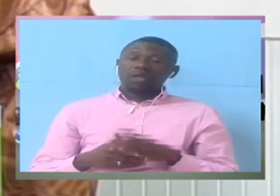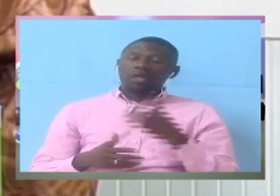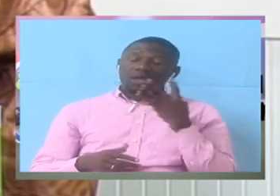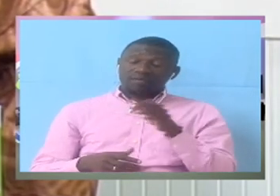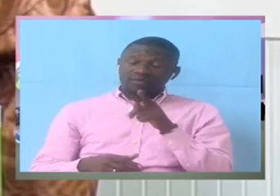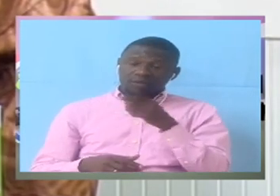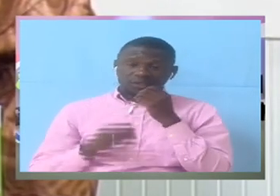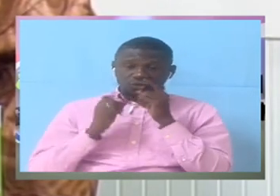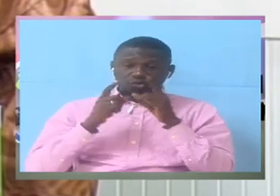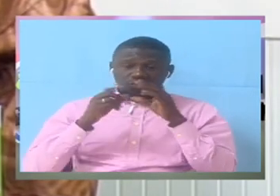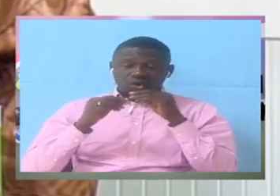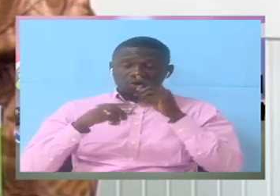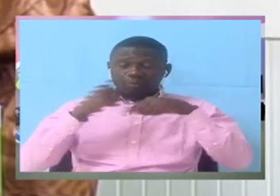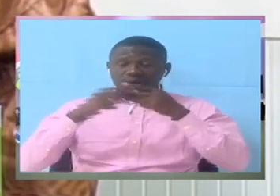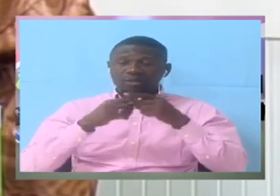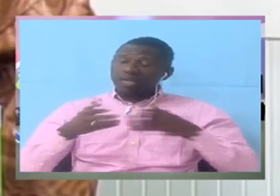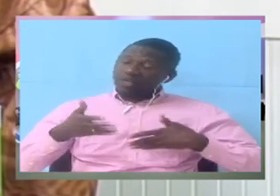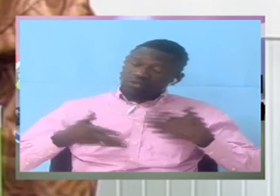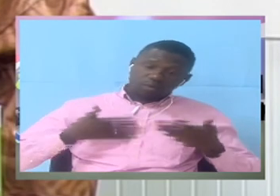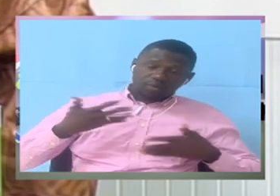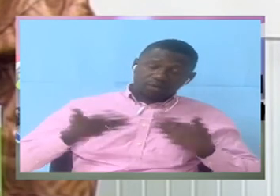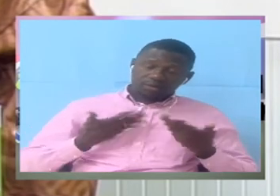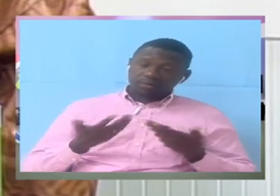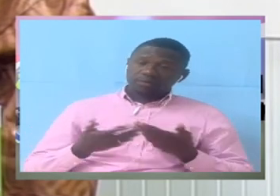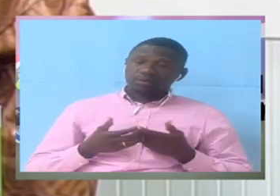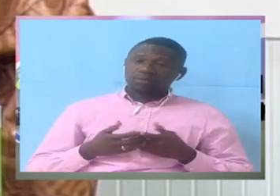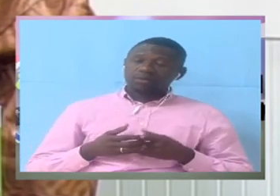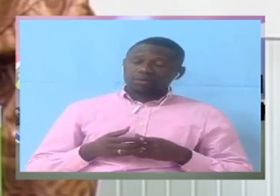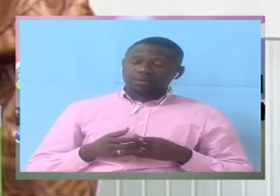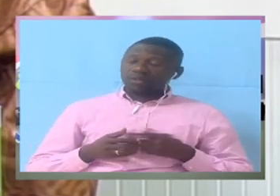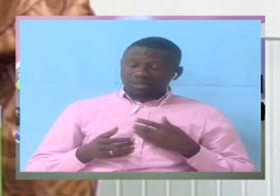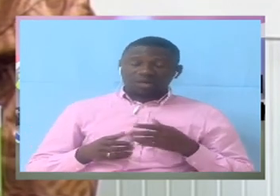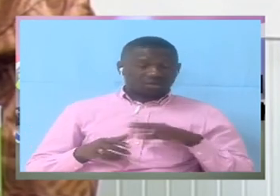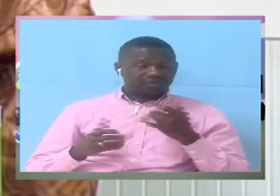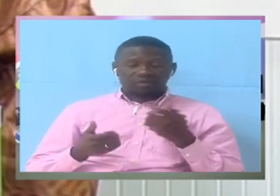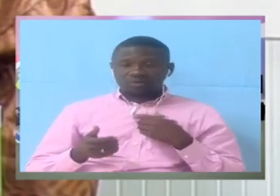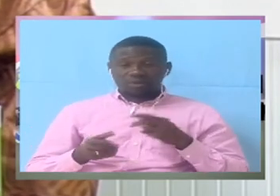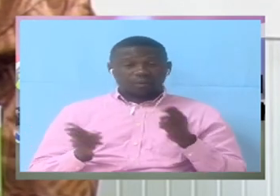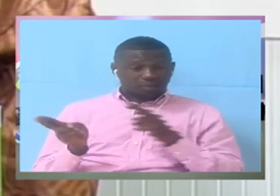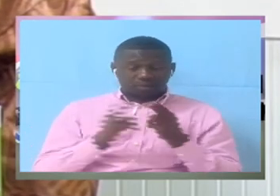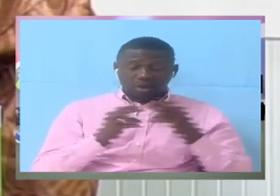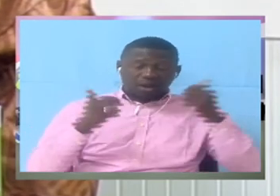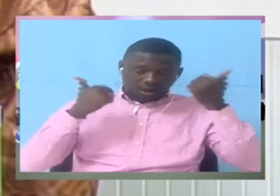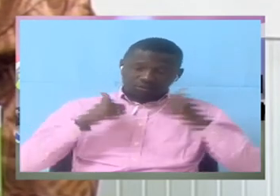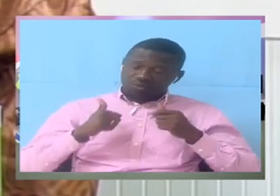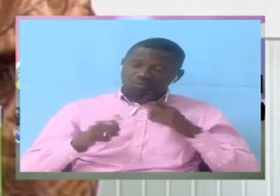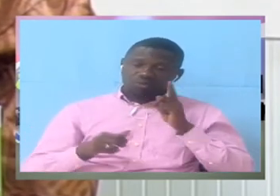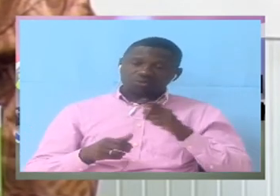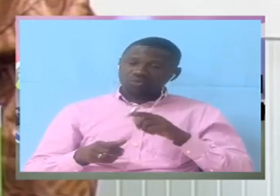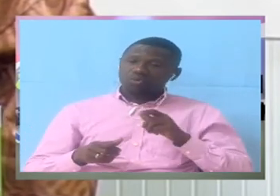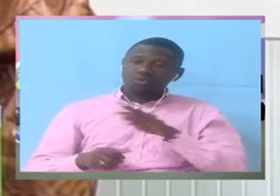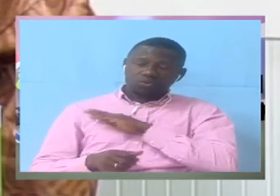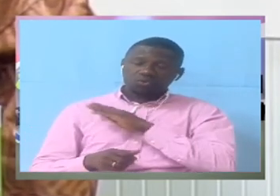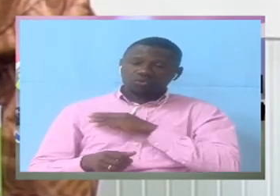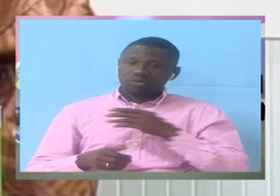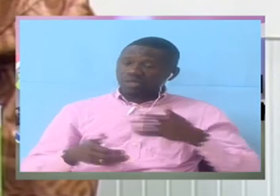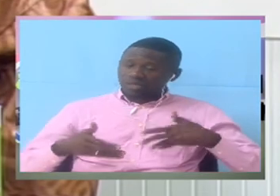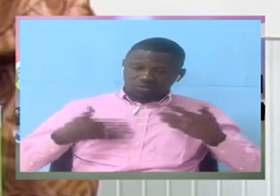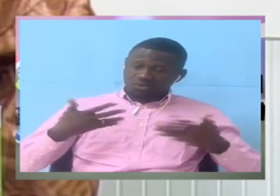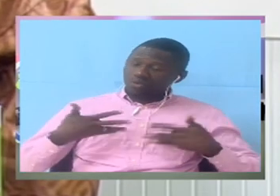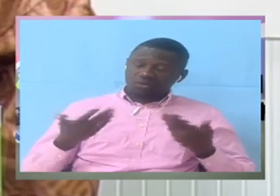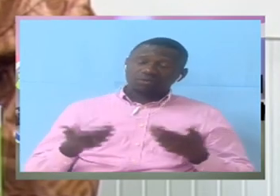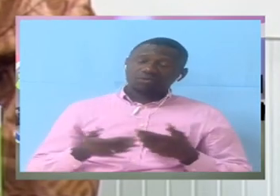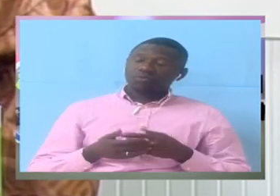enjoyment. Well, if you talk about enjoyment, really, you enjoy. Yes. However, the war was going on, but we also enjoyed. We special